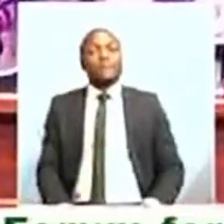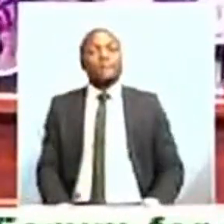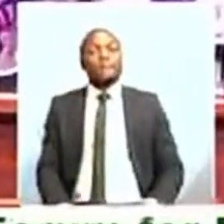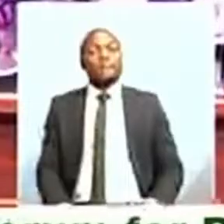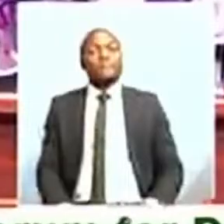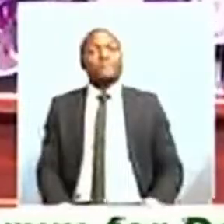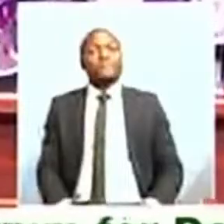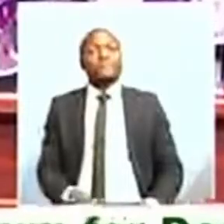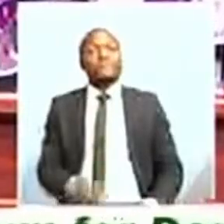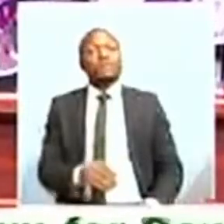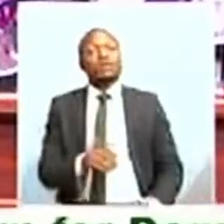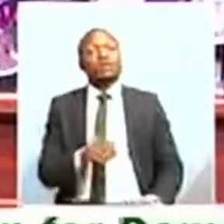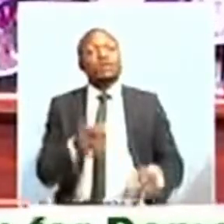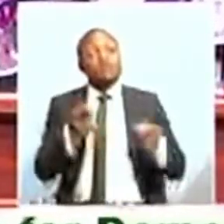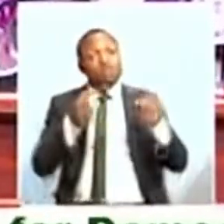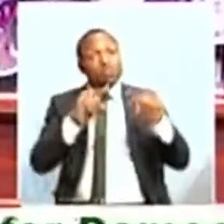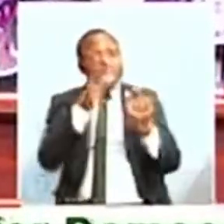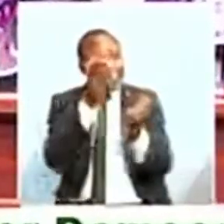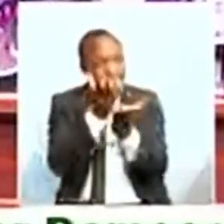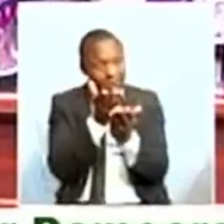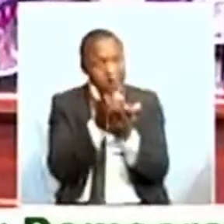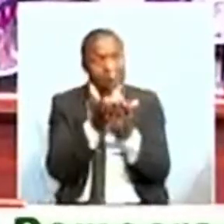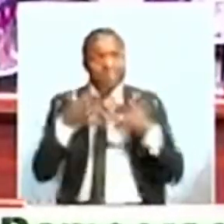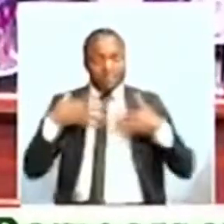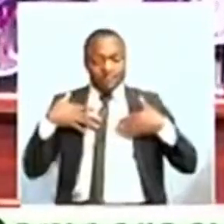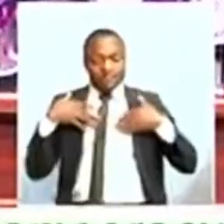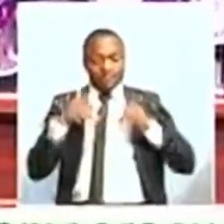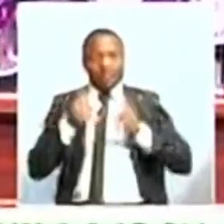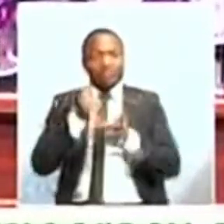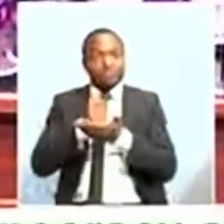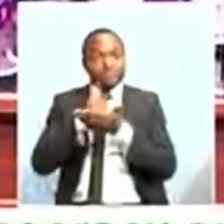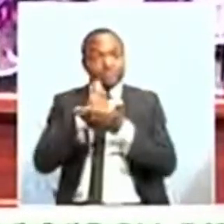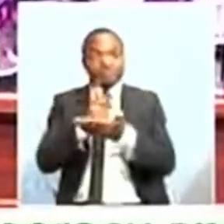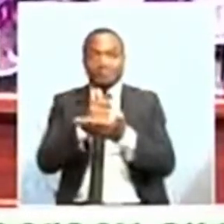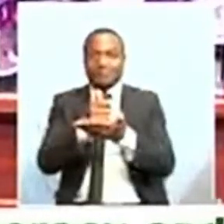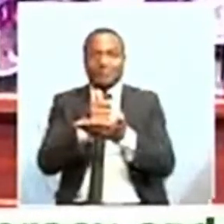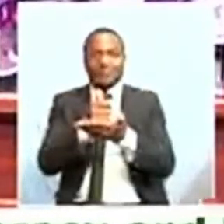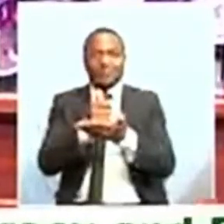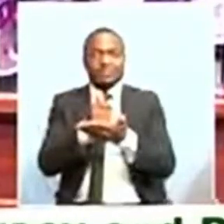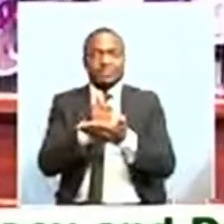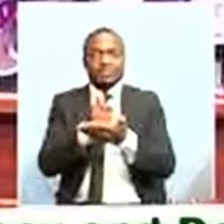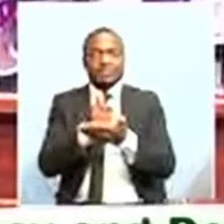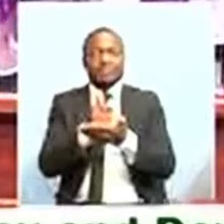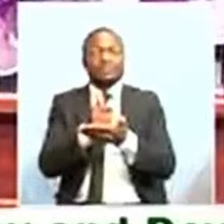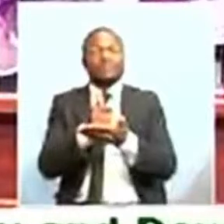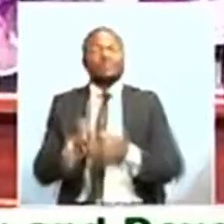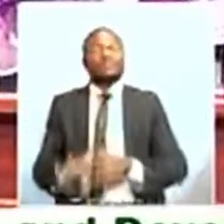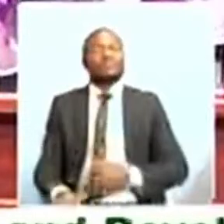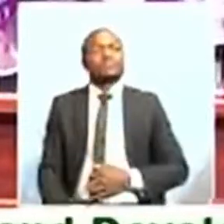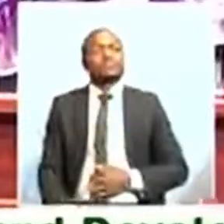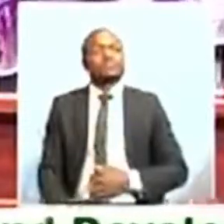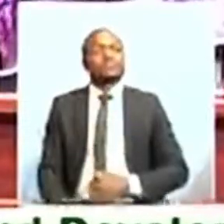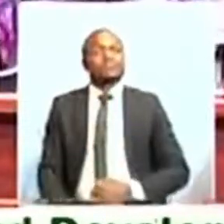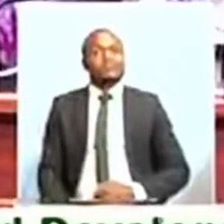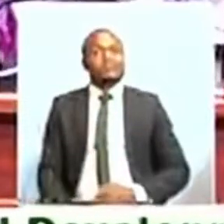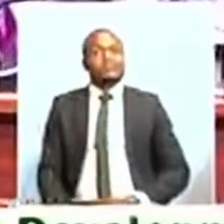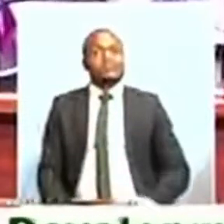Whenever he has requested for medical intervention, both locally and abroad.